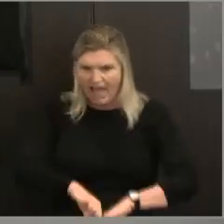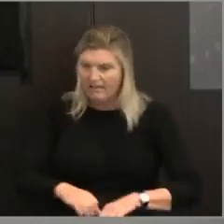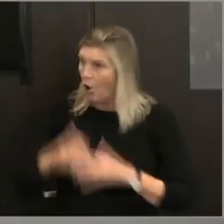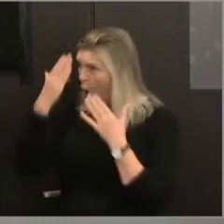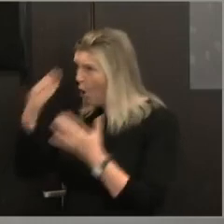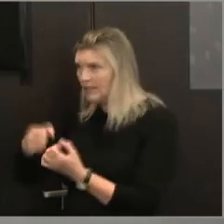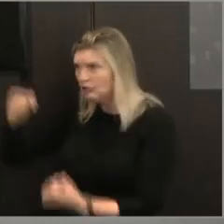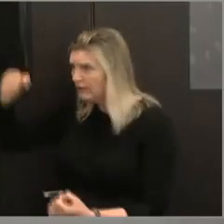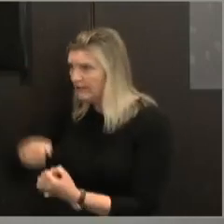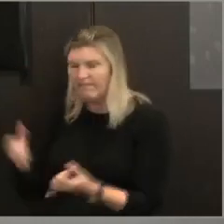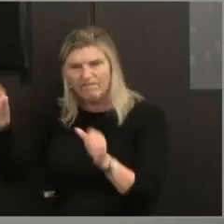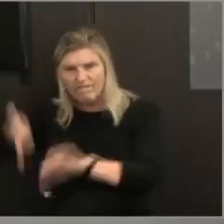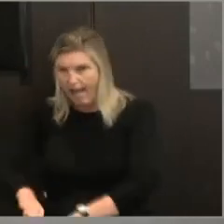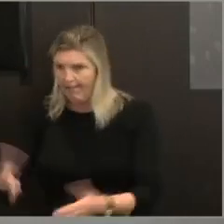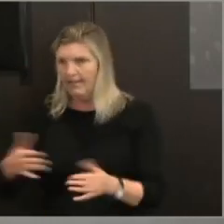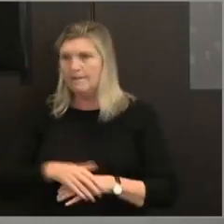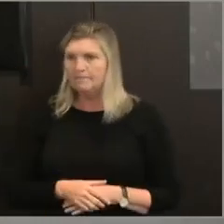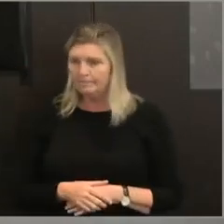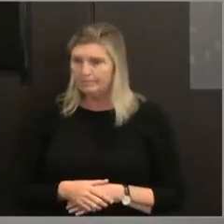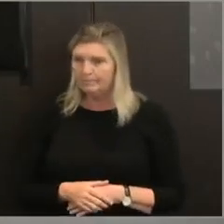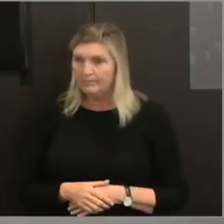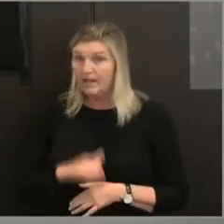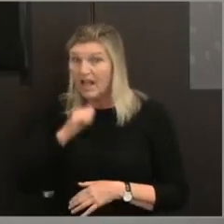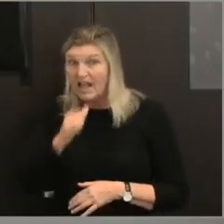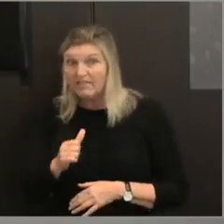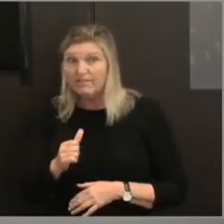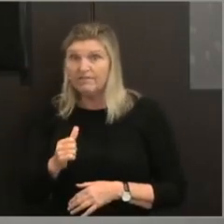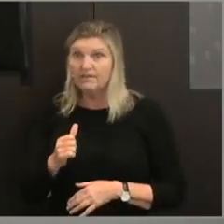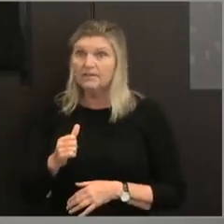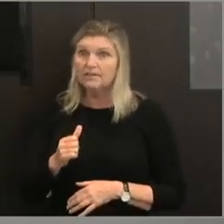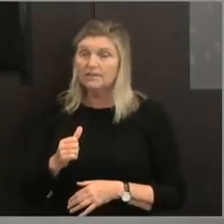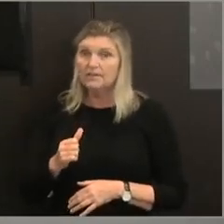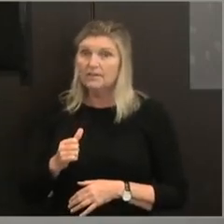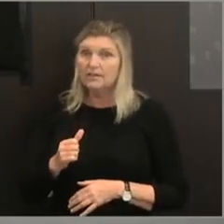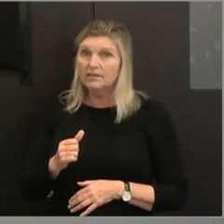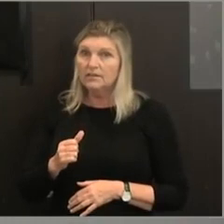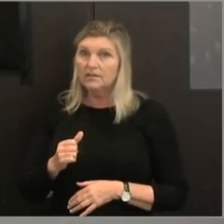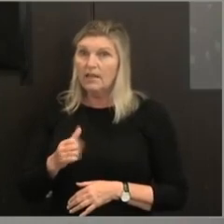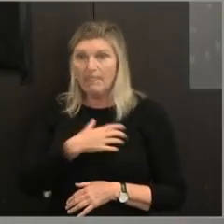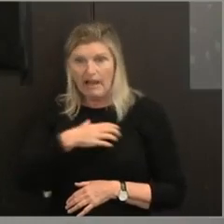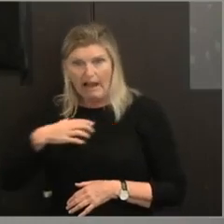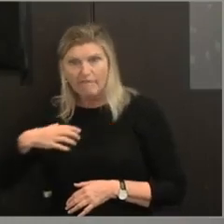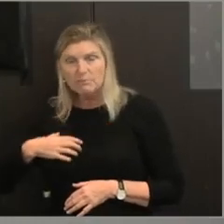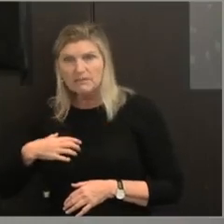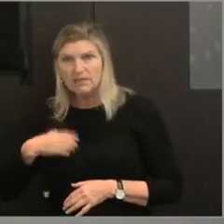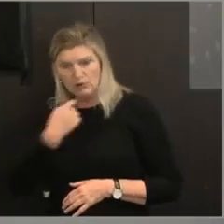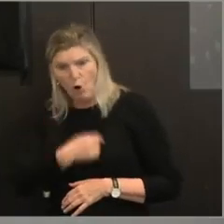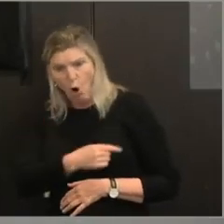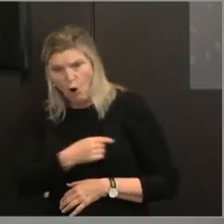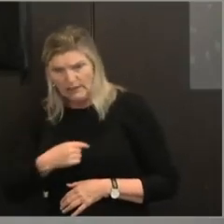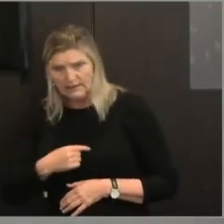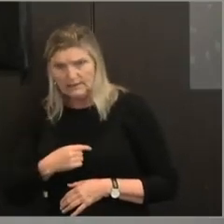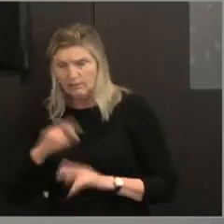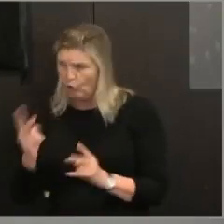To honestly consider the issue in this way is to necessarily consider how colonisation evolved as